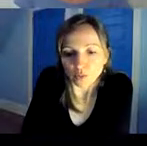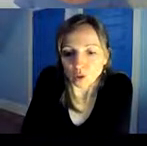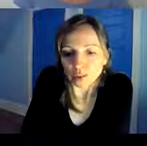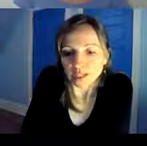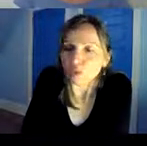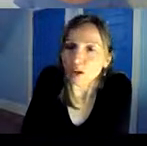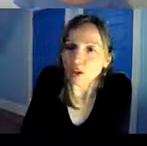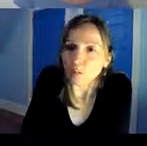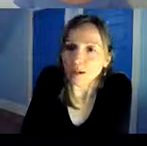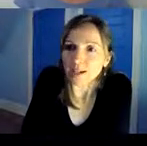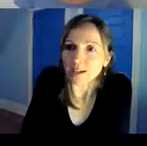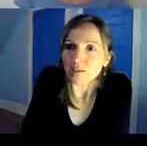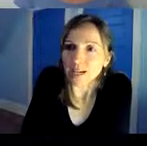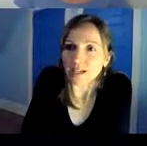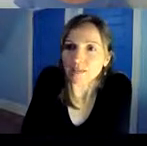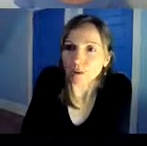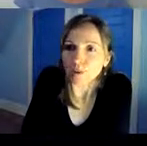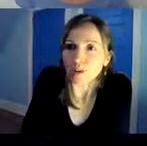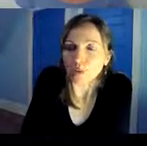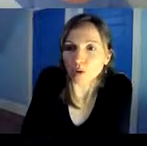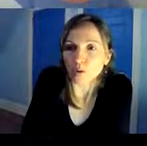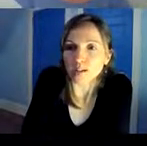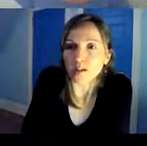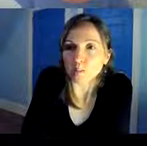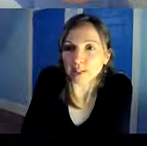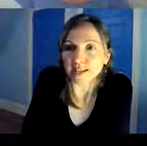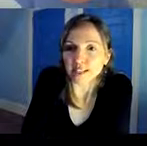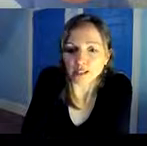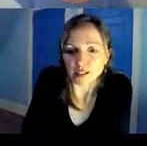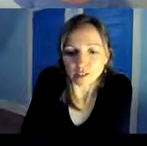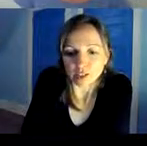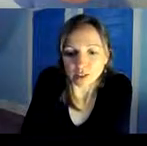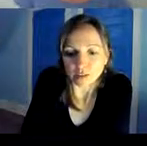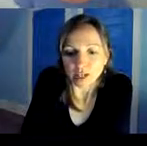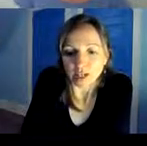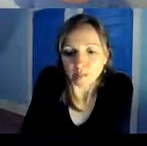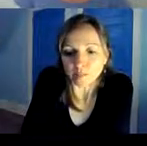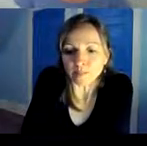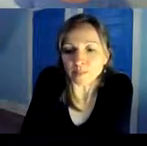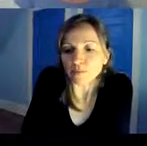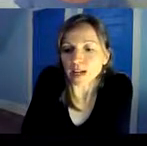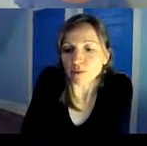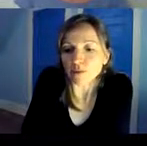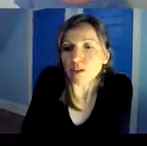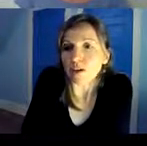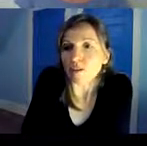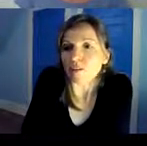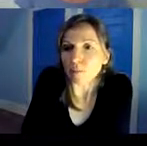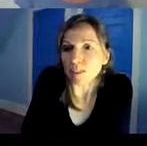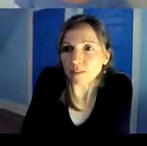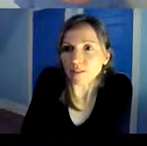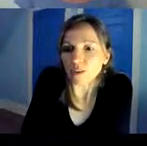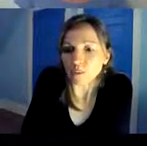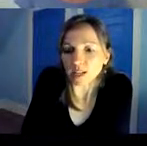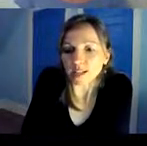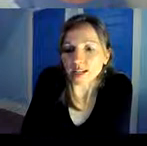Another lookalike is partridgeberry, another native low growing plant here in Ontario. But the flowers are